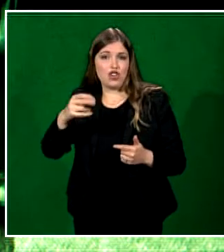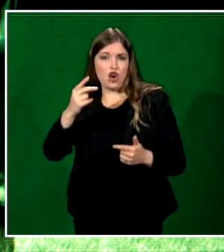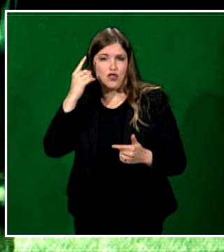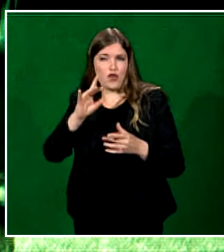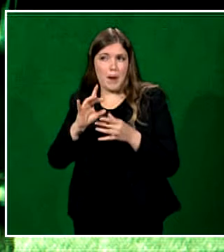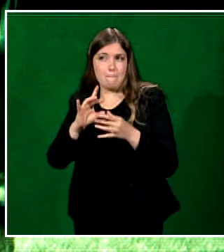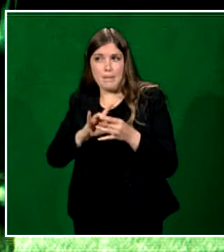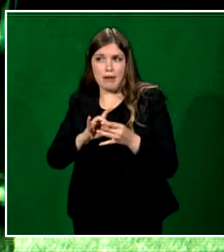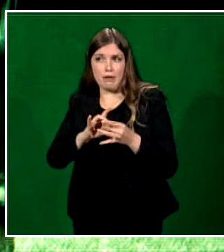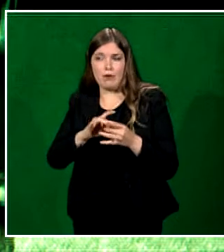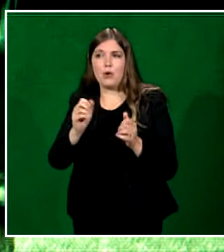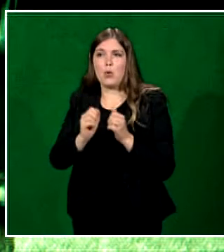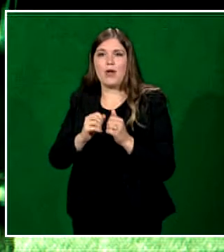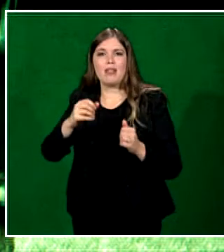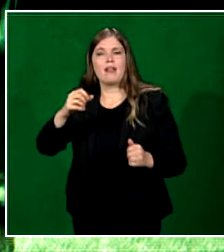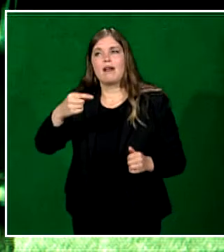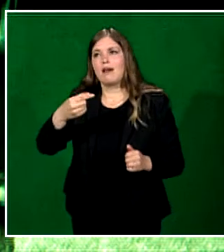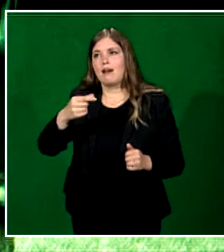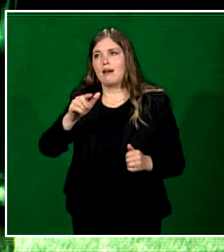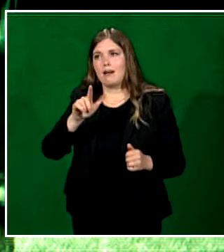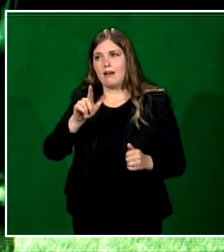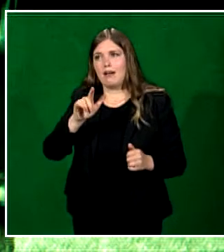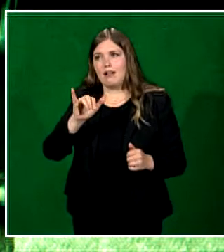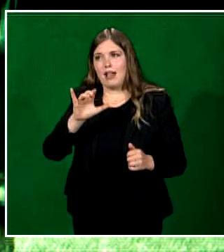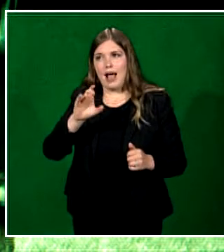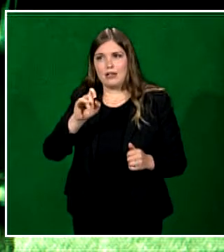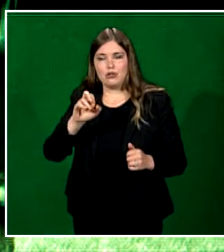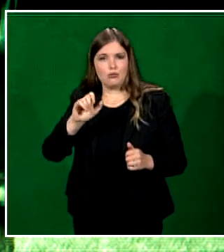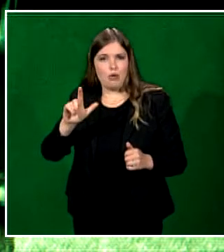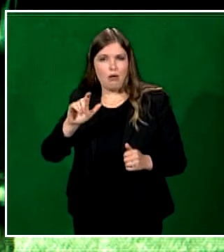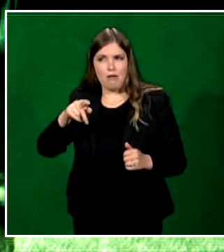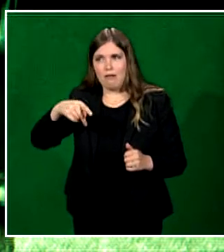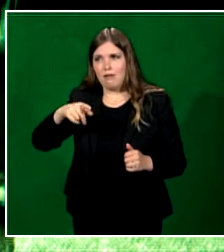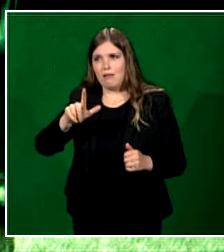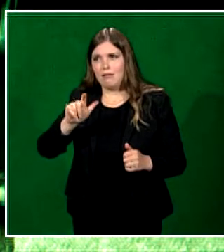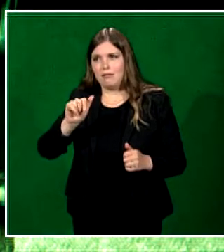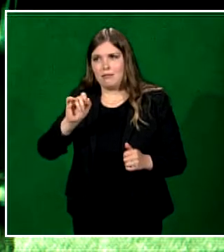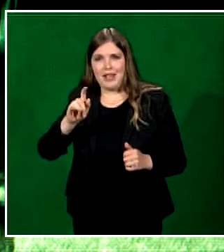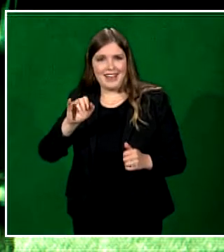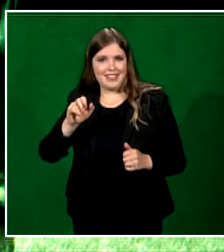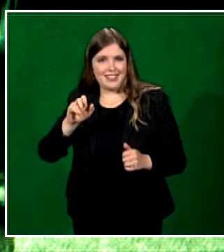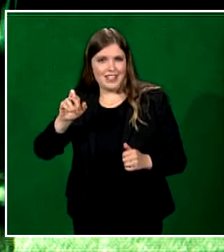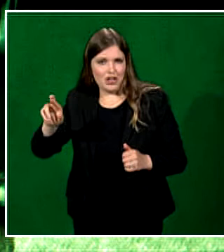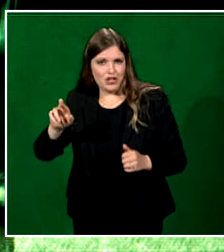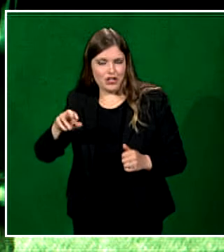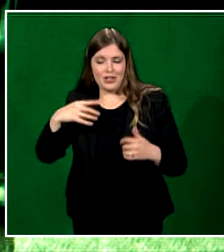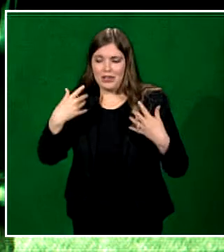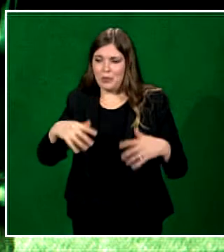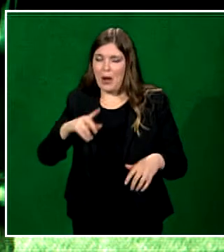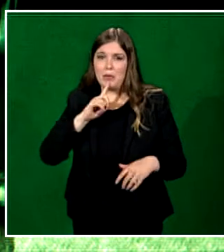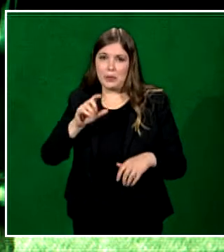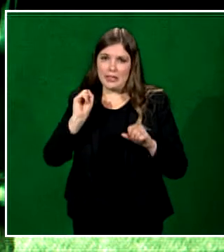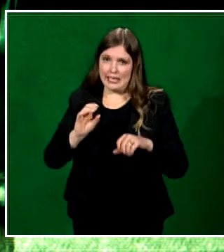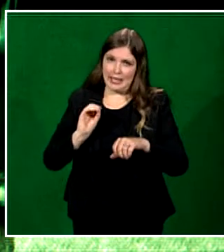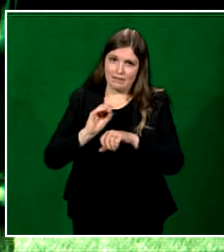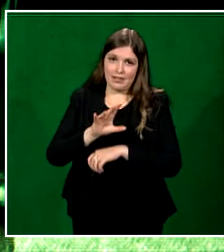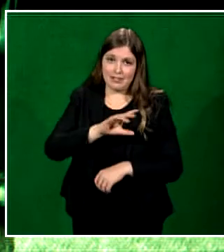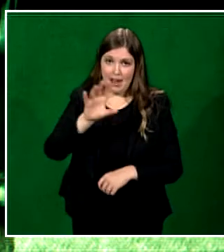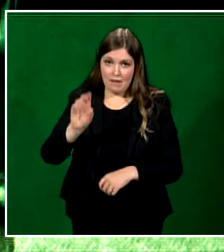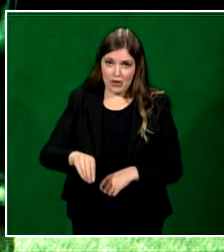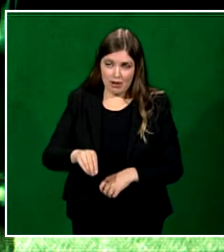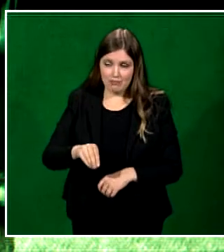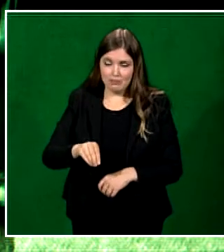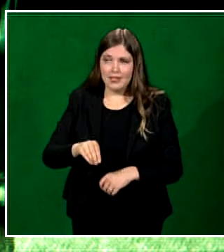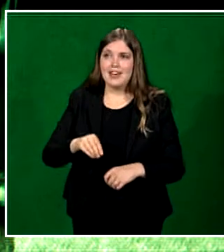disposable packaging used by food vendors not only in Kampala and Uganda, but in Africa at large. At the end of its life, it can be transformed